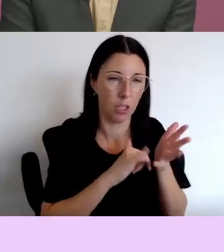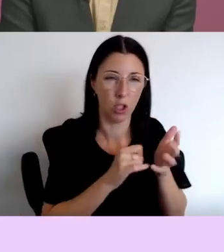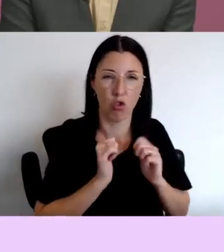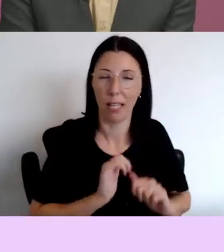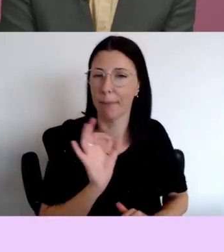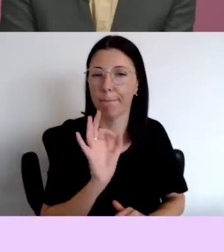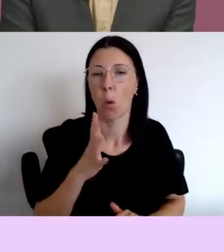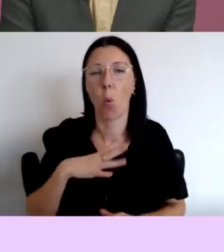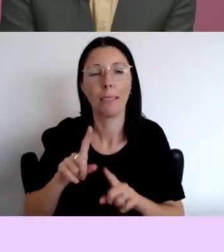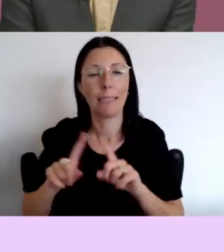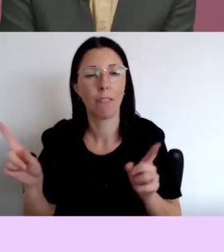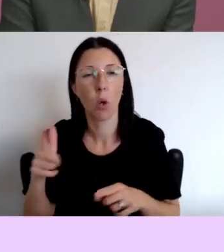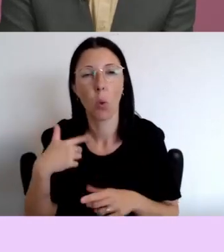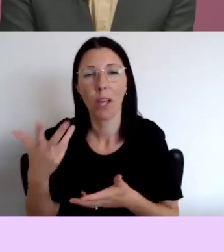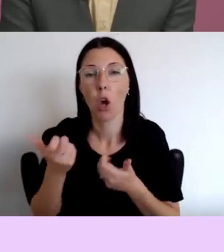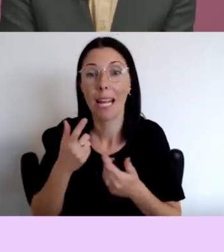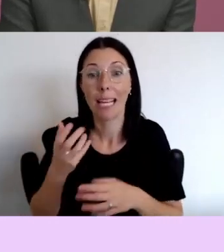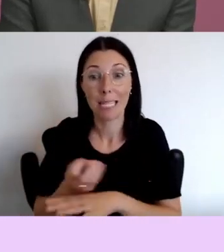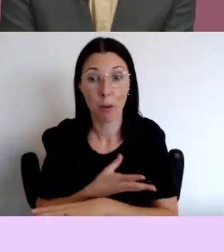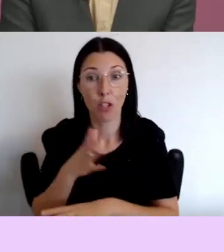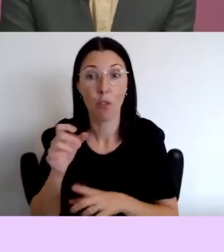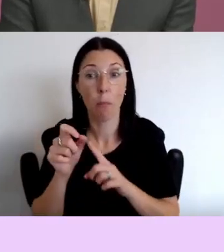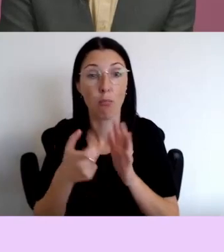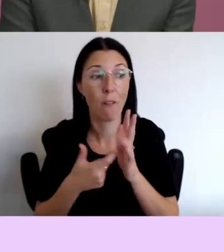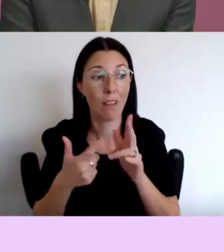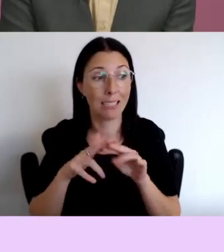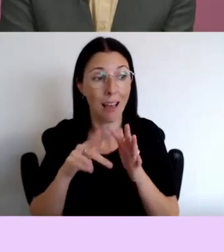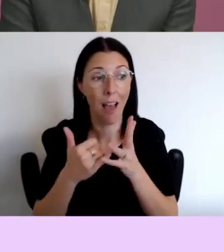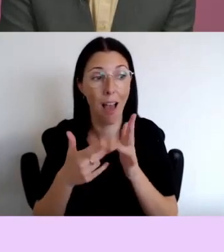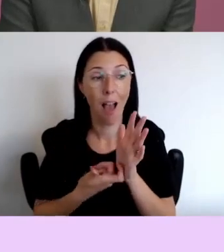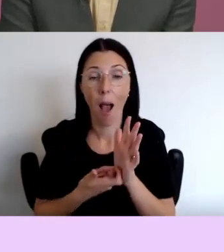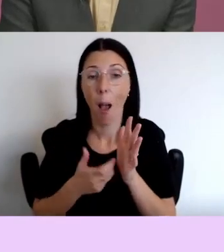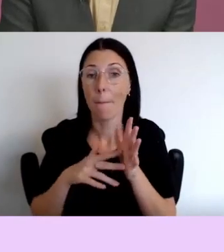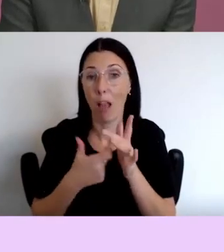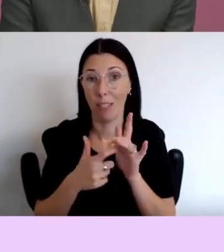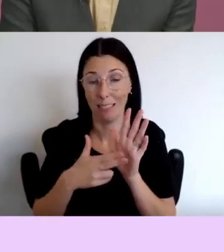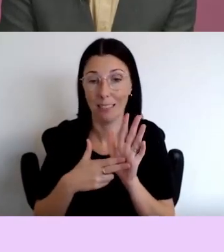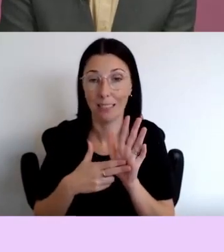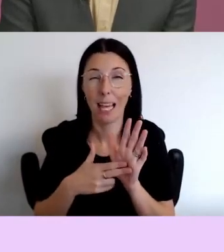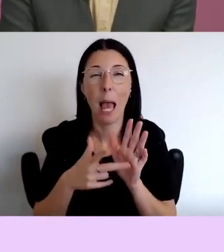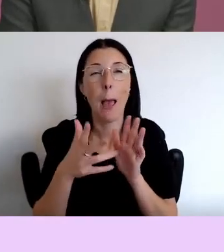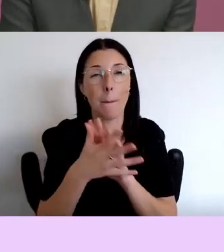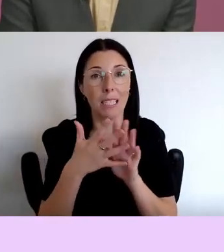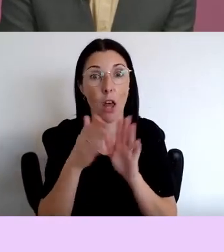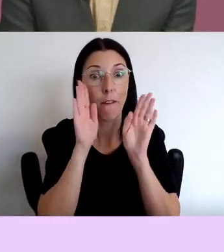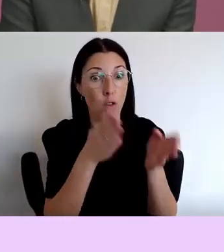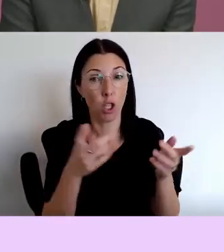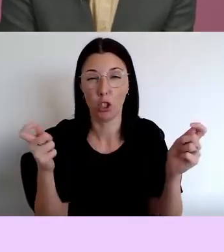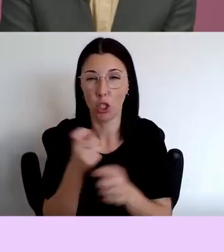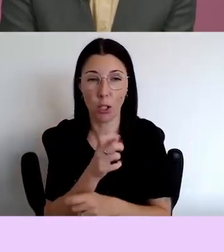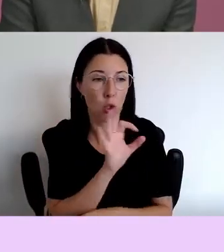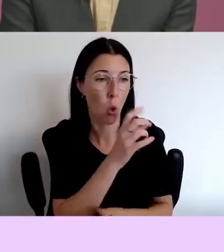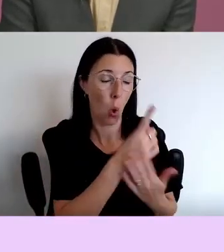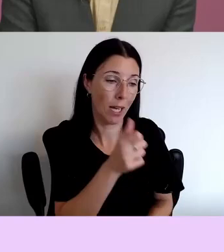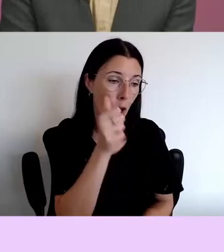Mary Gentile's Giving Voice to Values, which shifts the focus from simply knowing what's right to the more challenging task